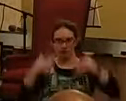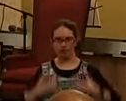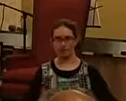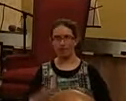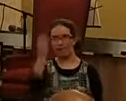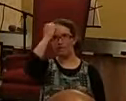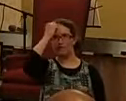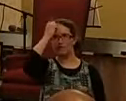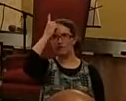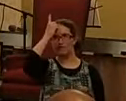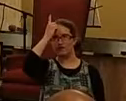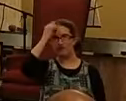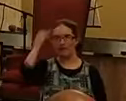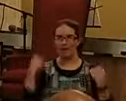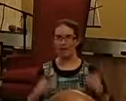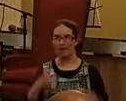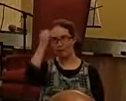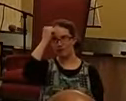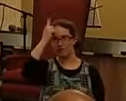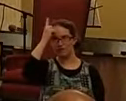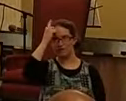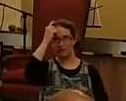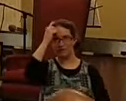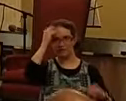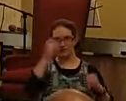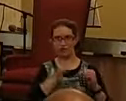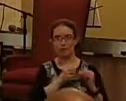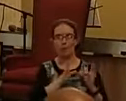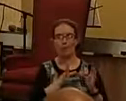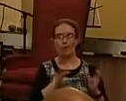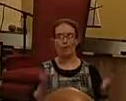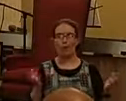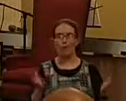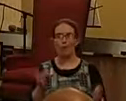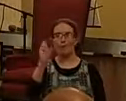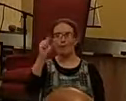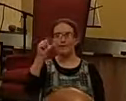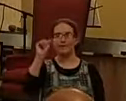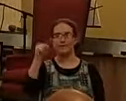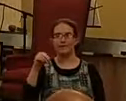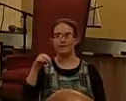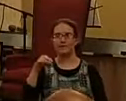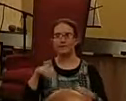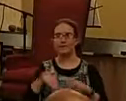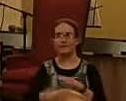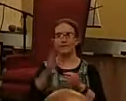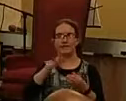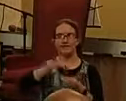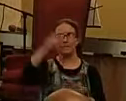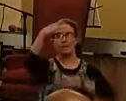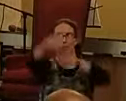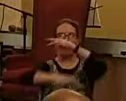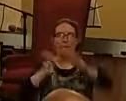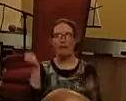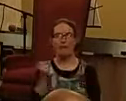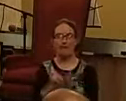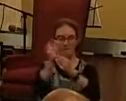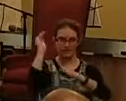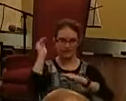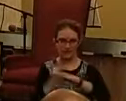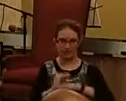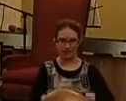would understand, that we would have our understanding open, God, as to what we're dealing with in the spirit world, God. Help us